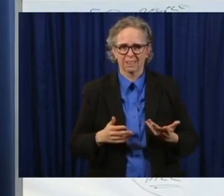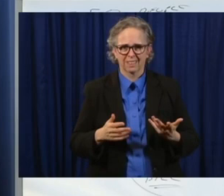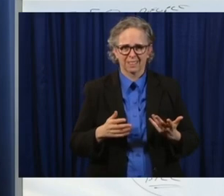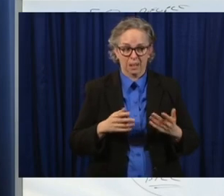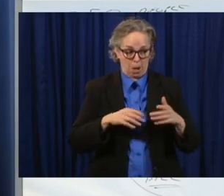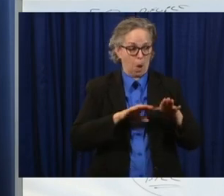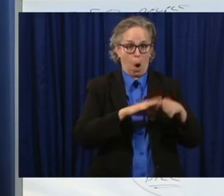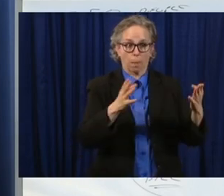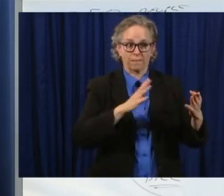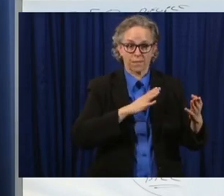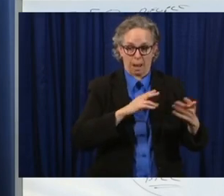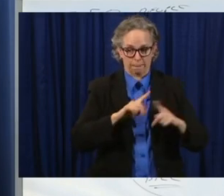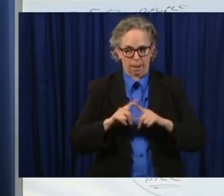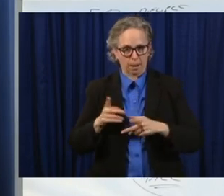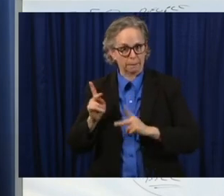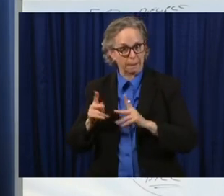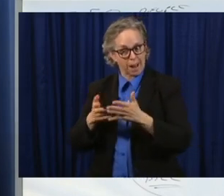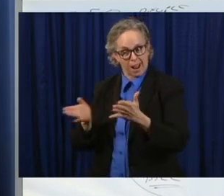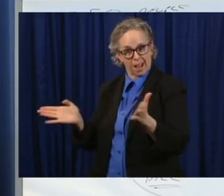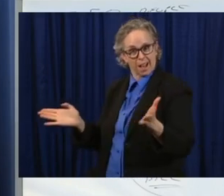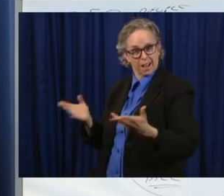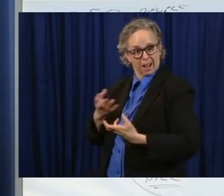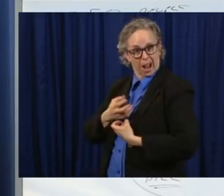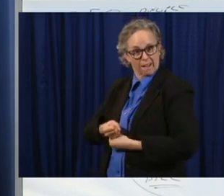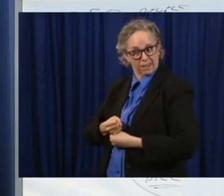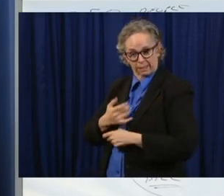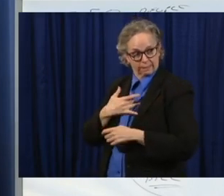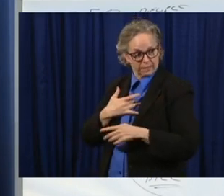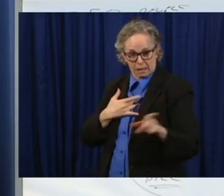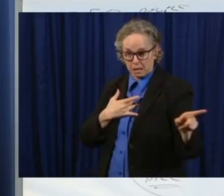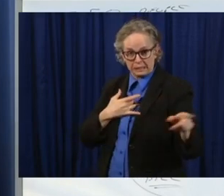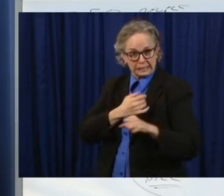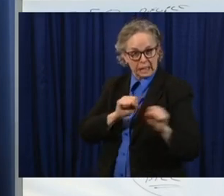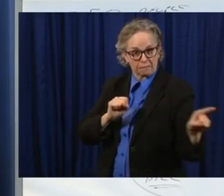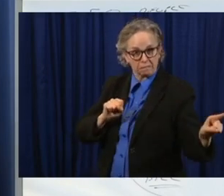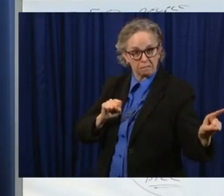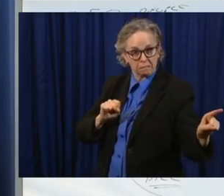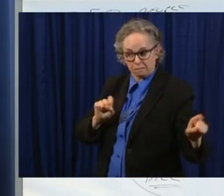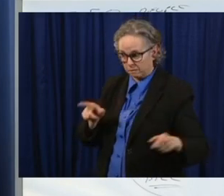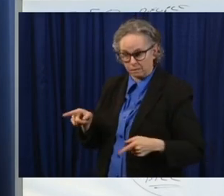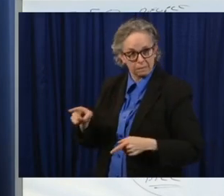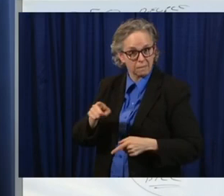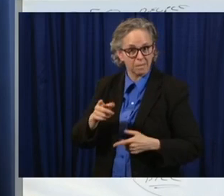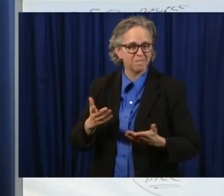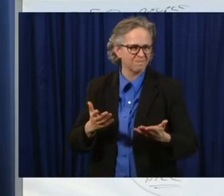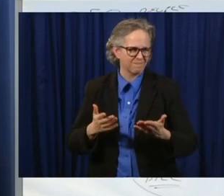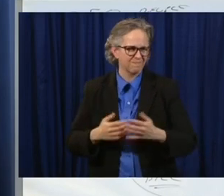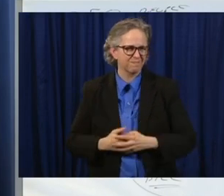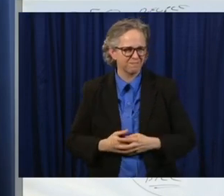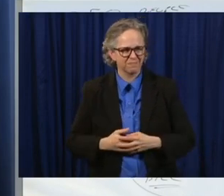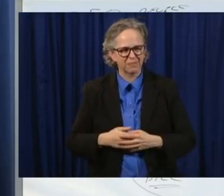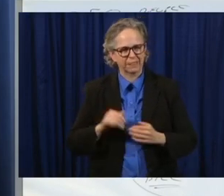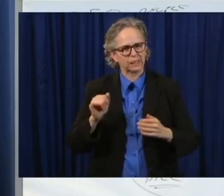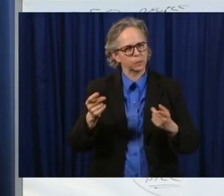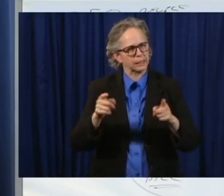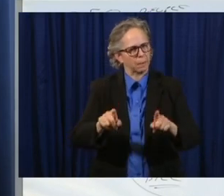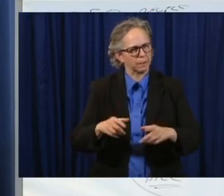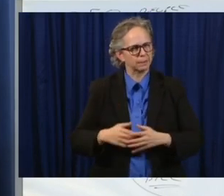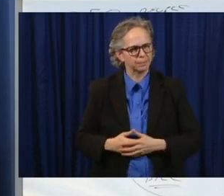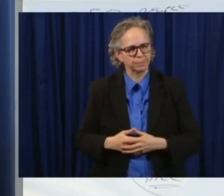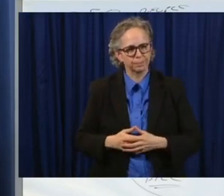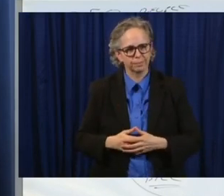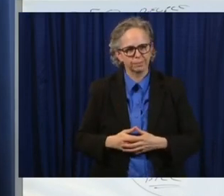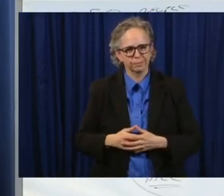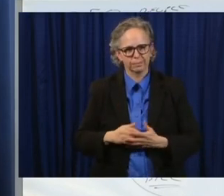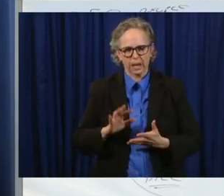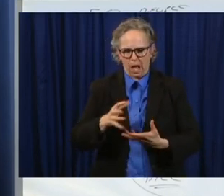consumer has. And we've got to build that confidence back, and that's an essential part of what has to happen. And part of that confidence comes from, am